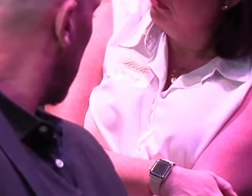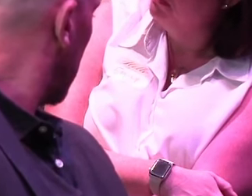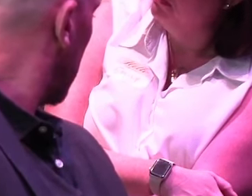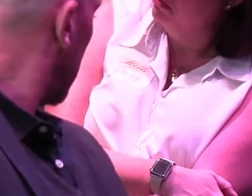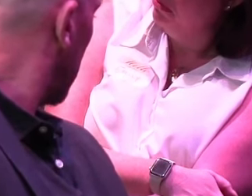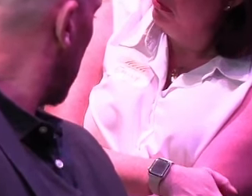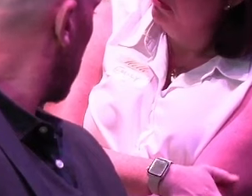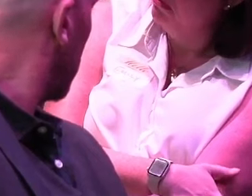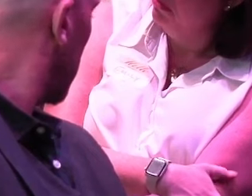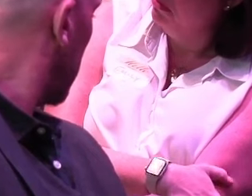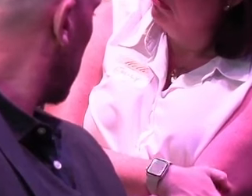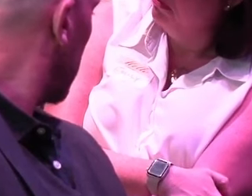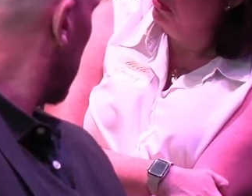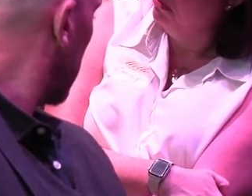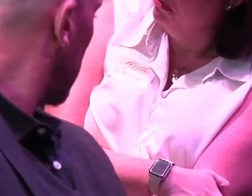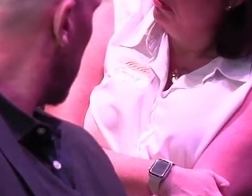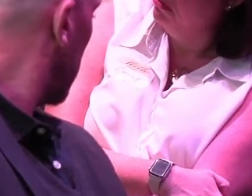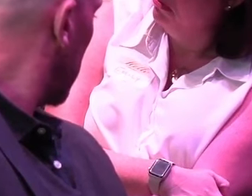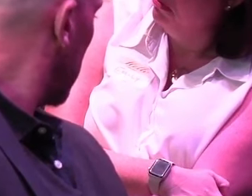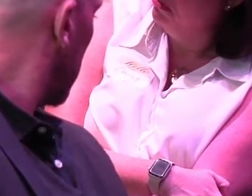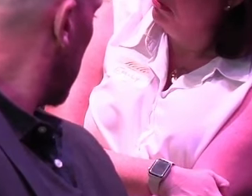MMIW movement.